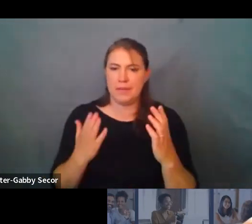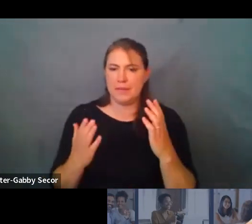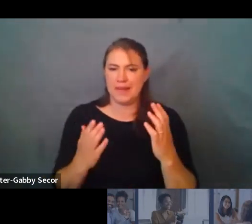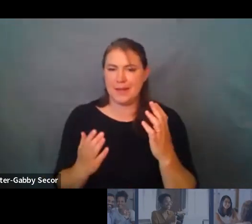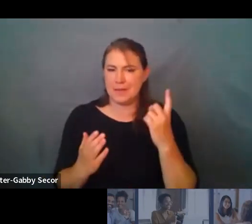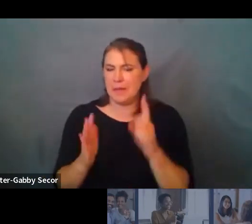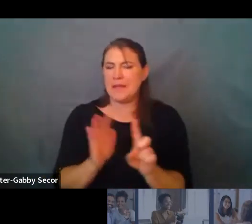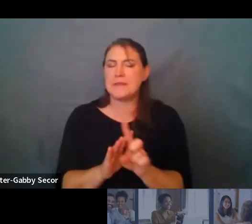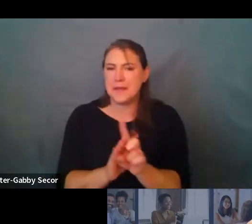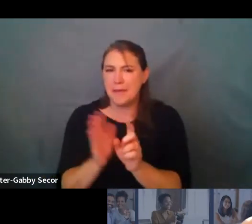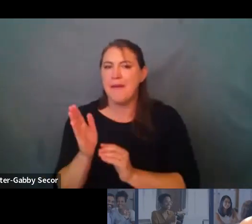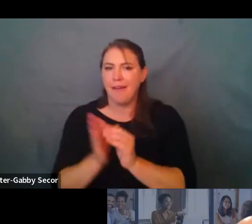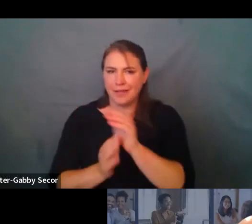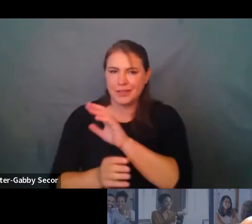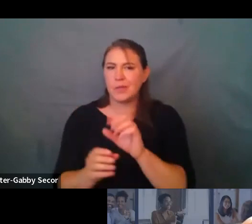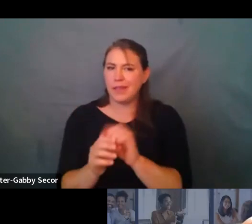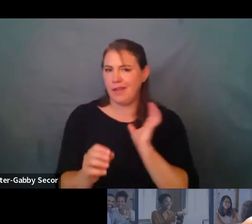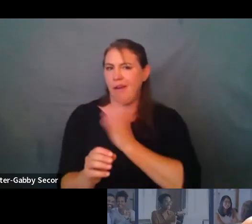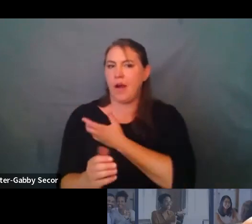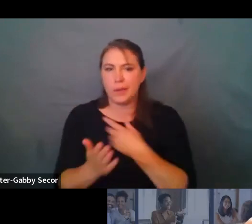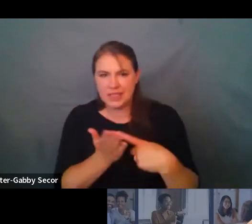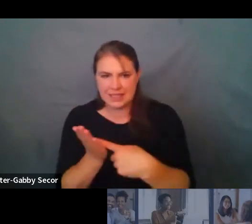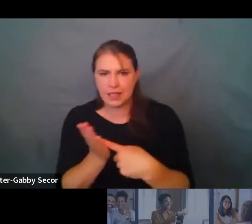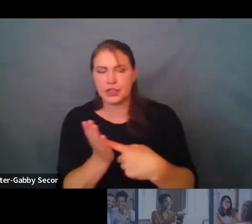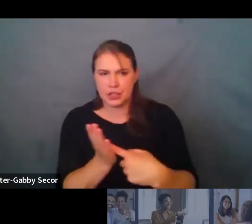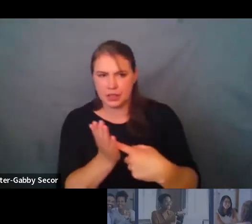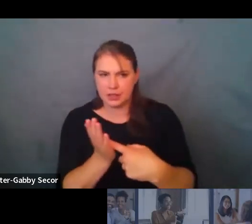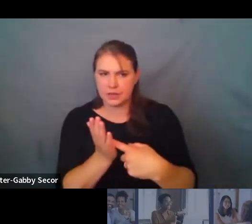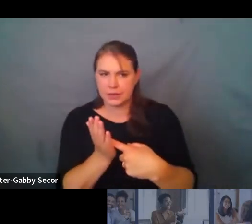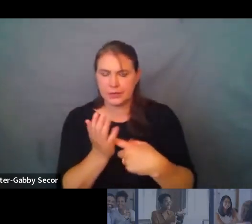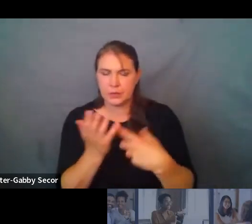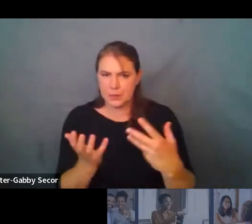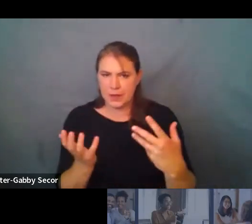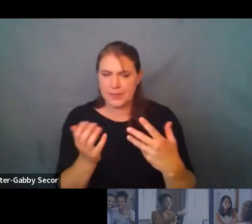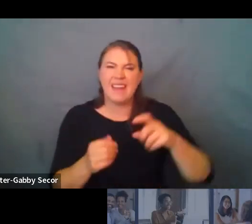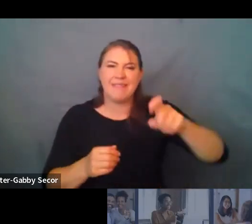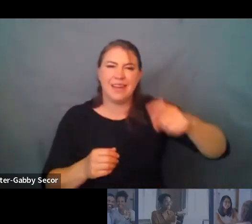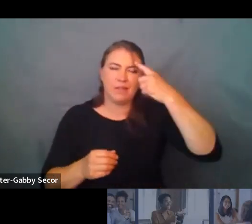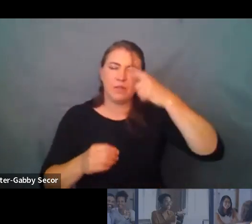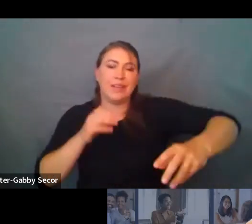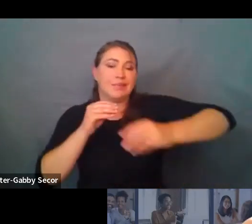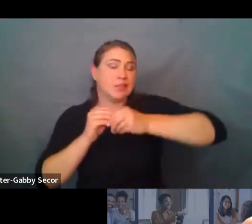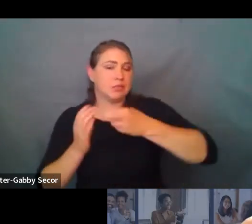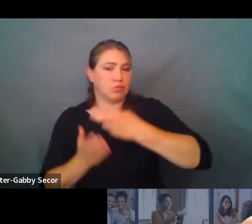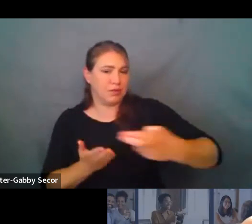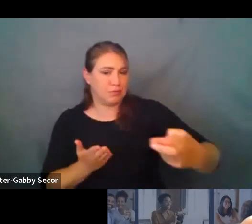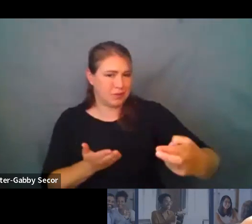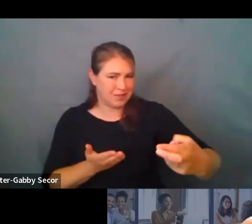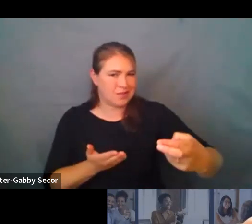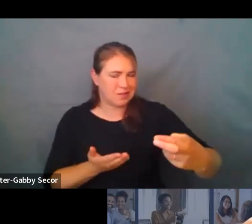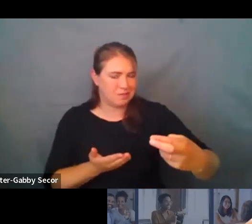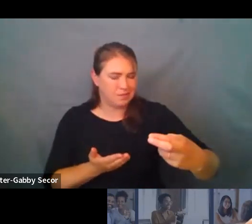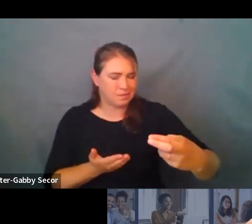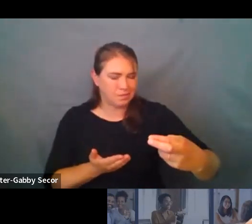having, and frankly, across the industry at almost every event, is the need for additional resources. And at the same time as